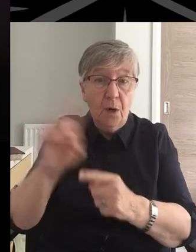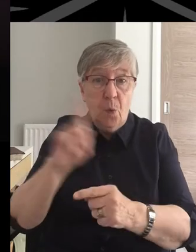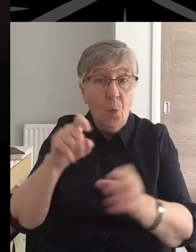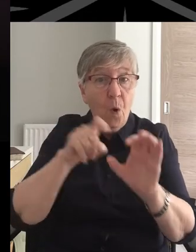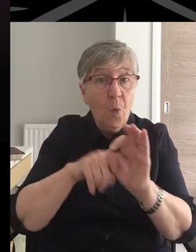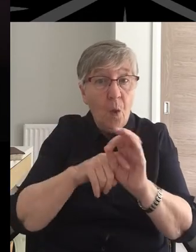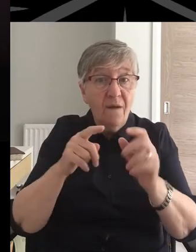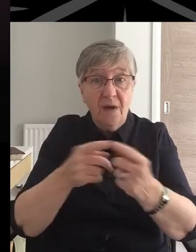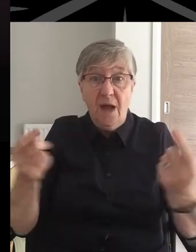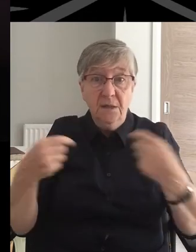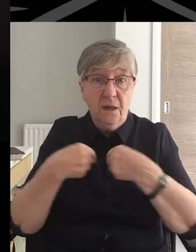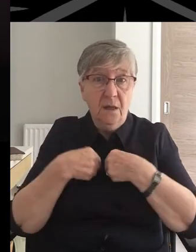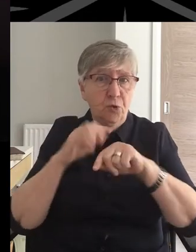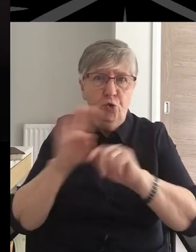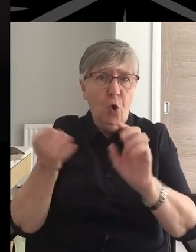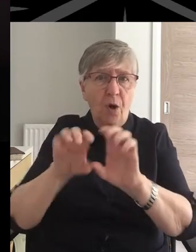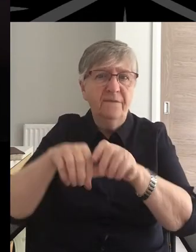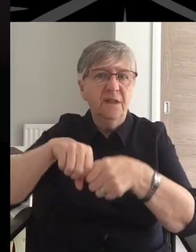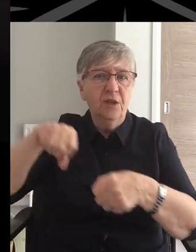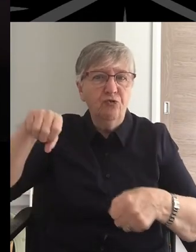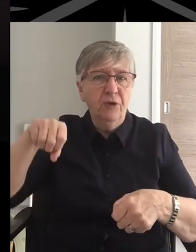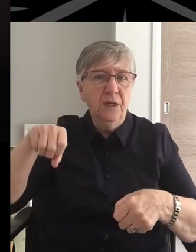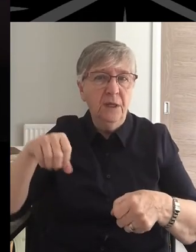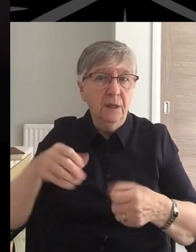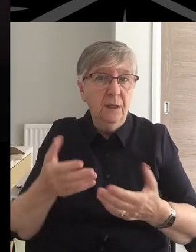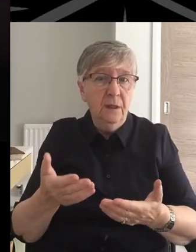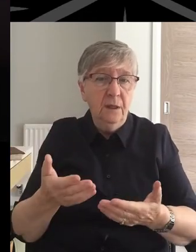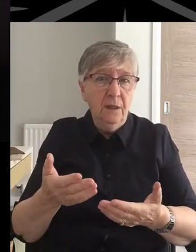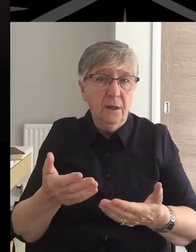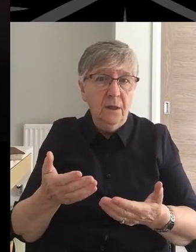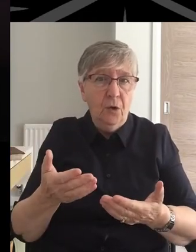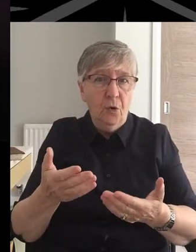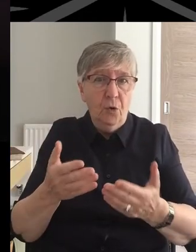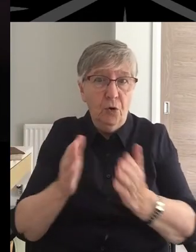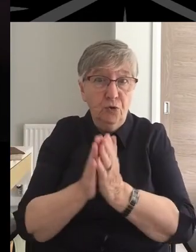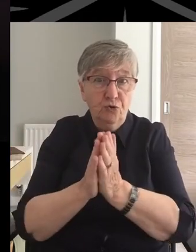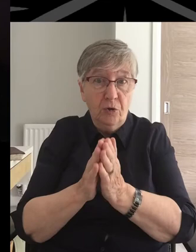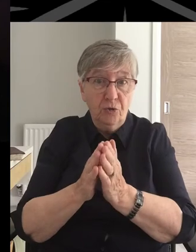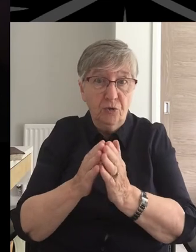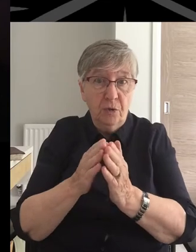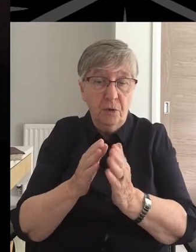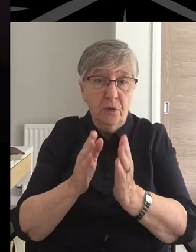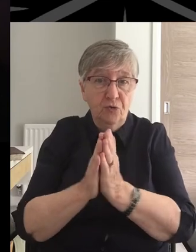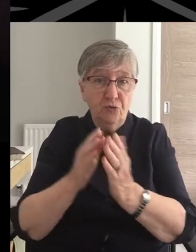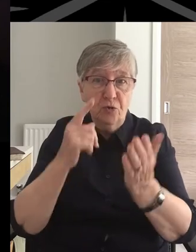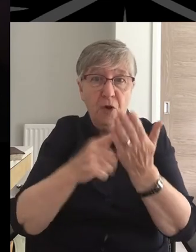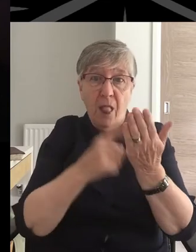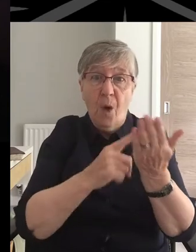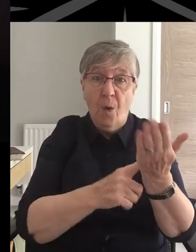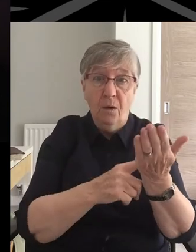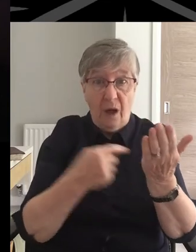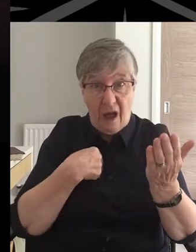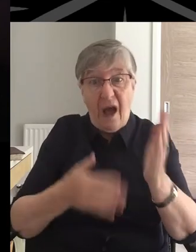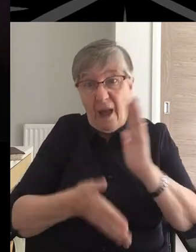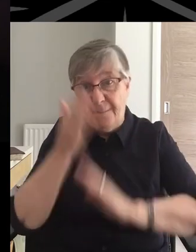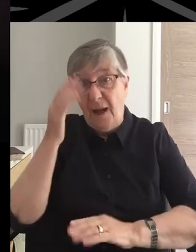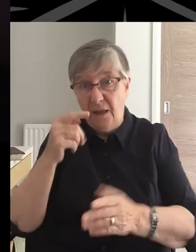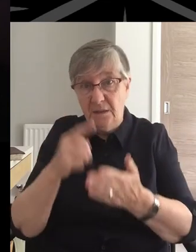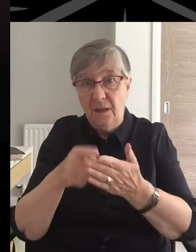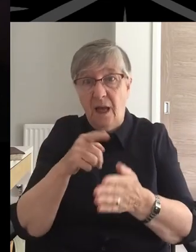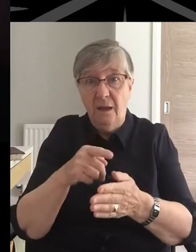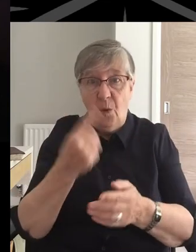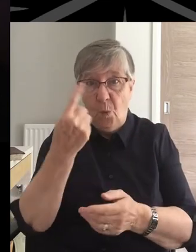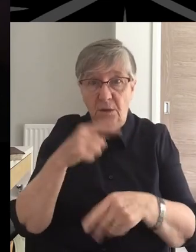they've got a theology degree, not that they've studied church law. I passed a church law exam once. That's not